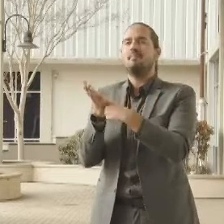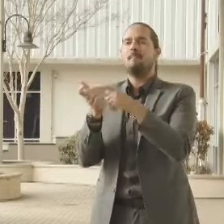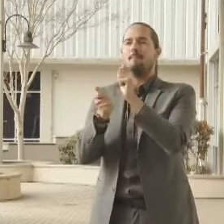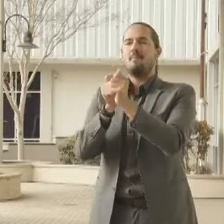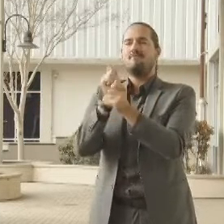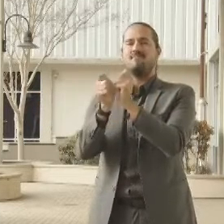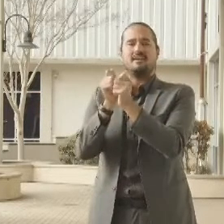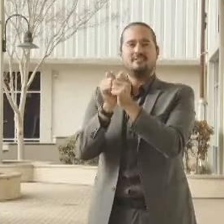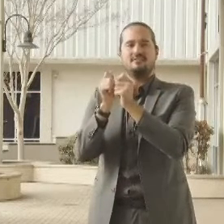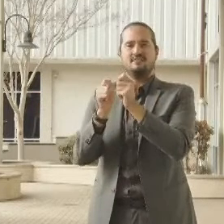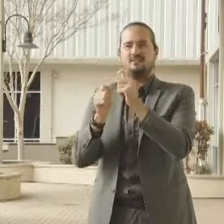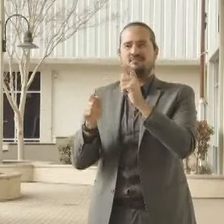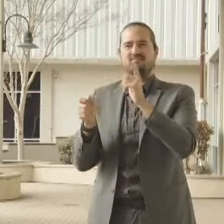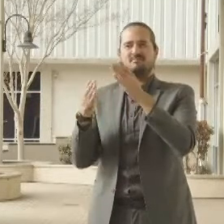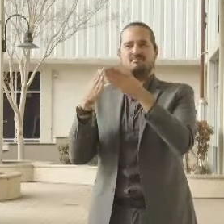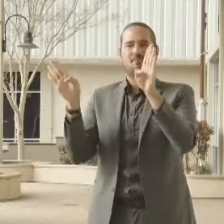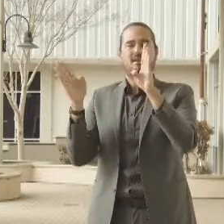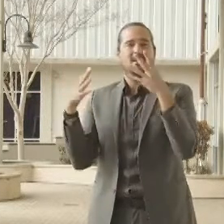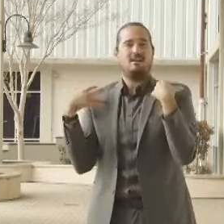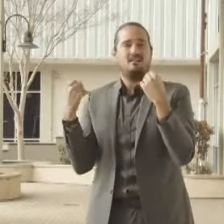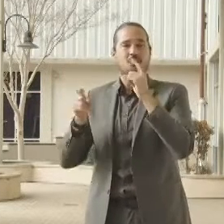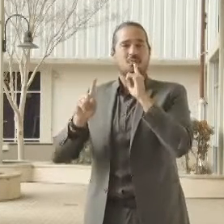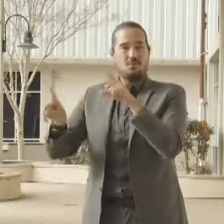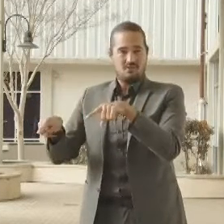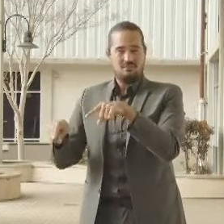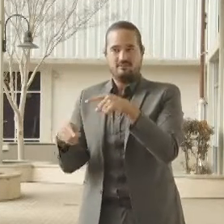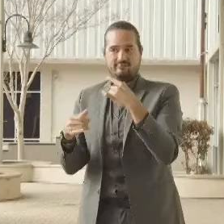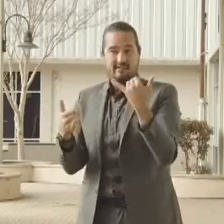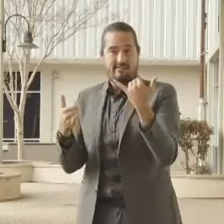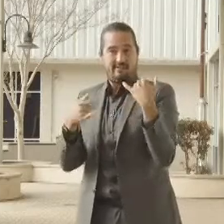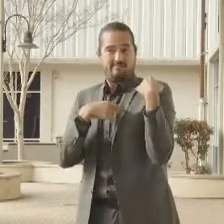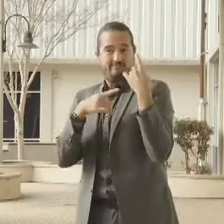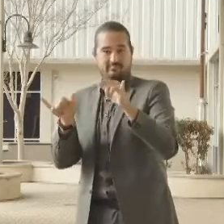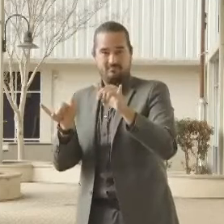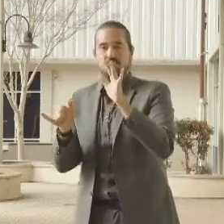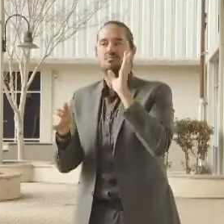that's been in place for quite some time. James.